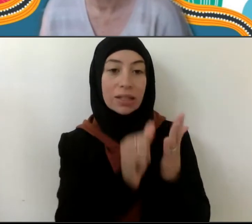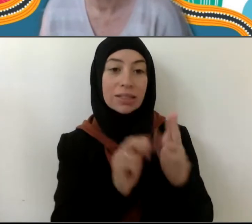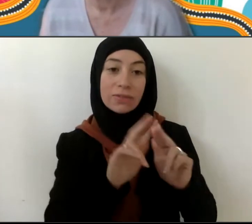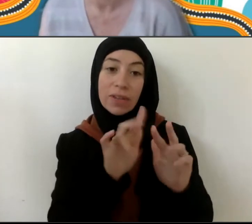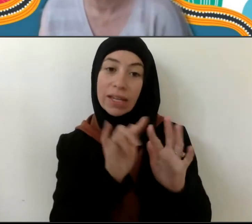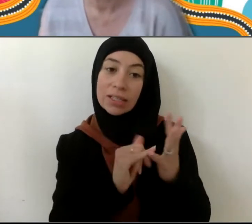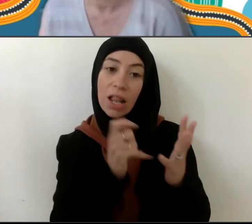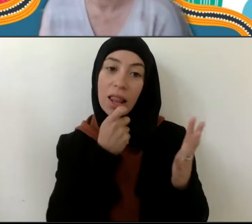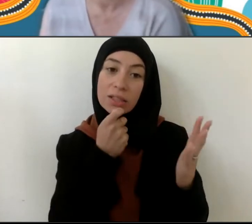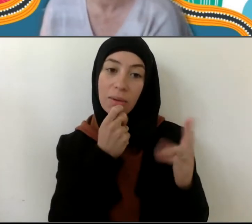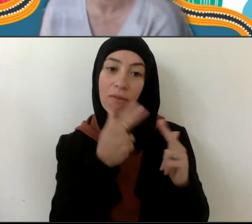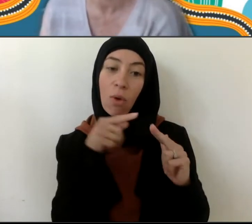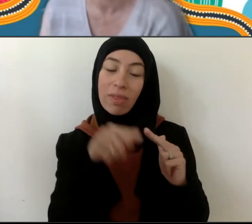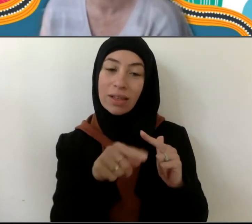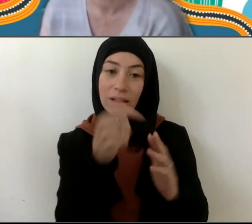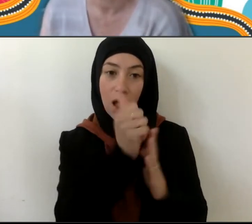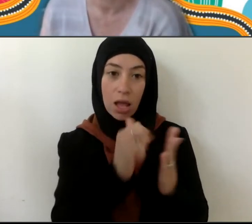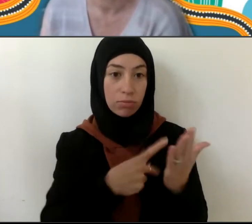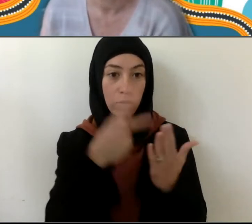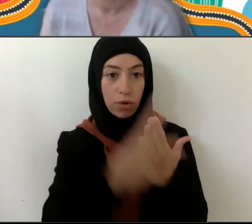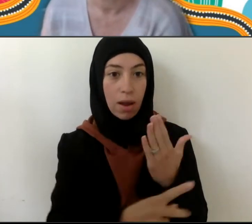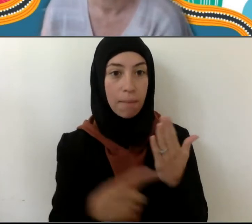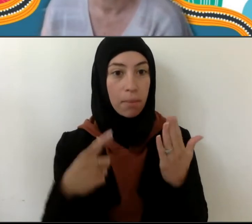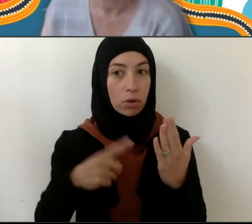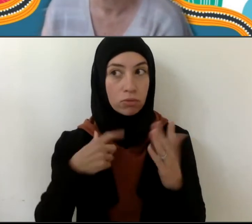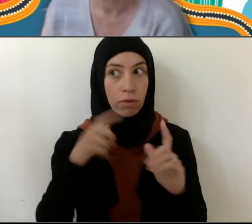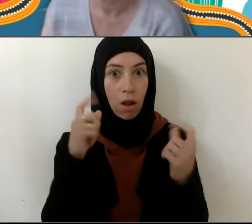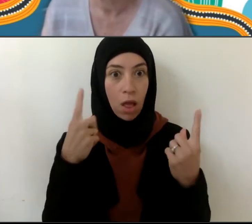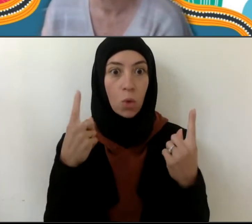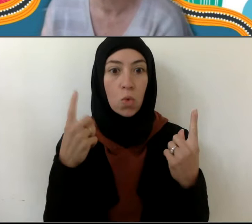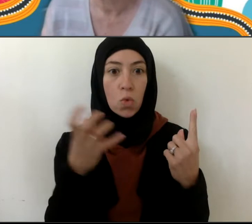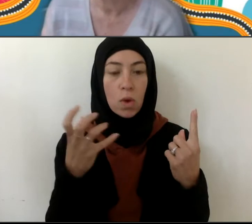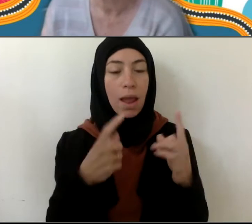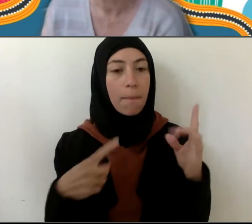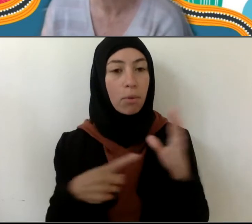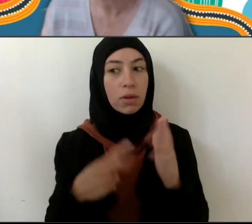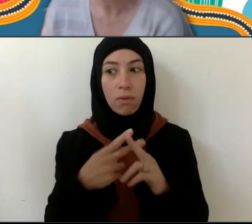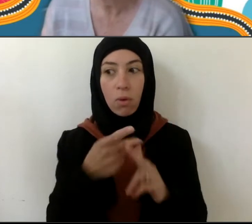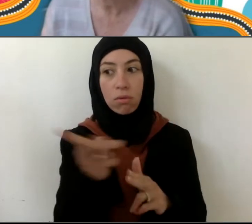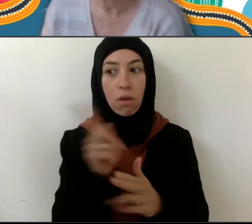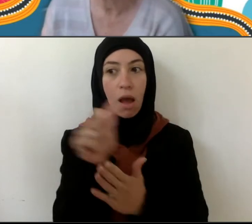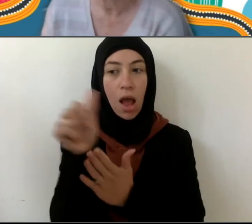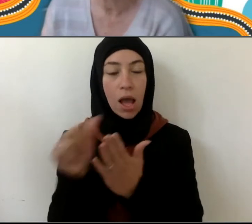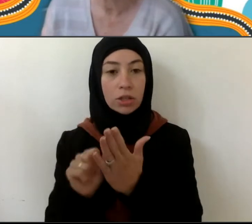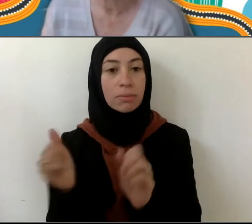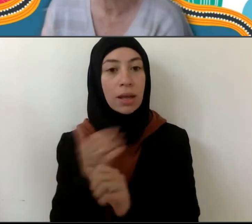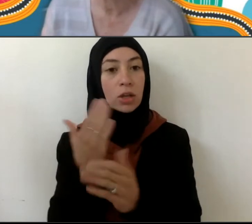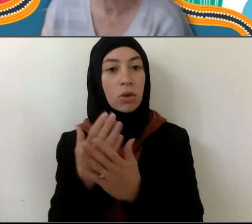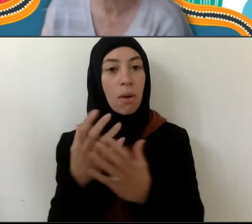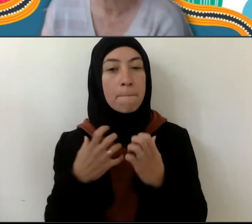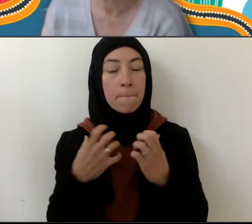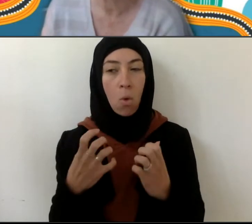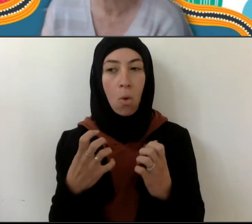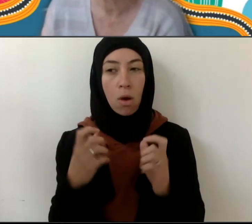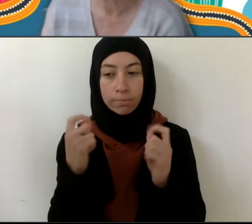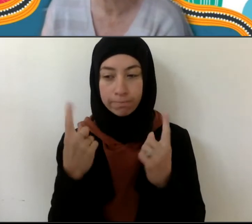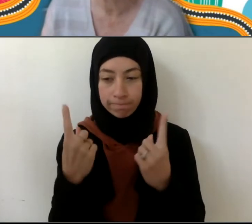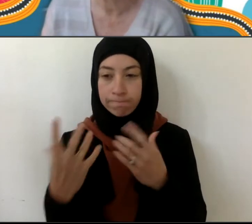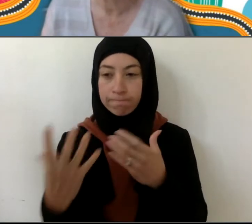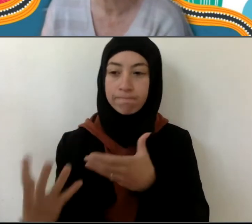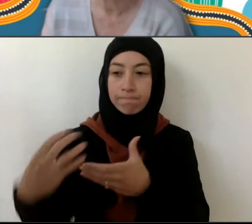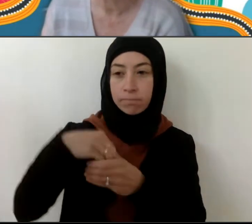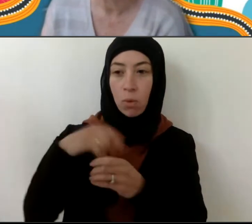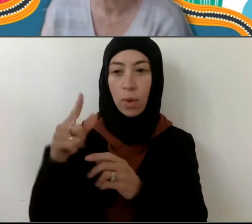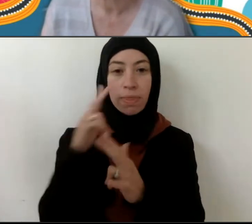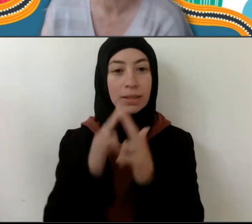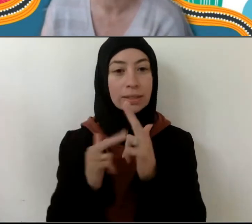this art program because we've realised that it is important for artists to be able to at least get some technical input when they're developing their concepts,